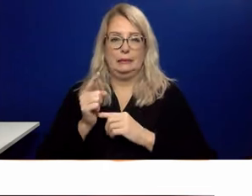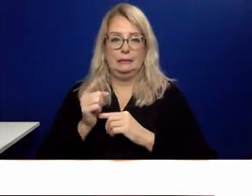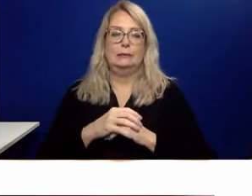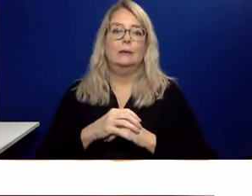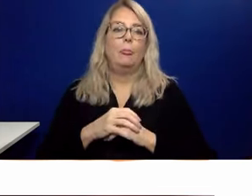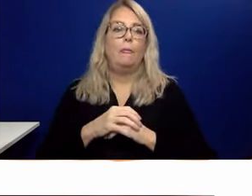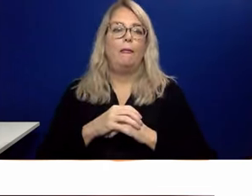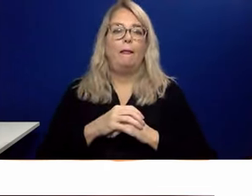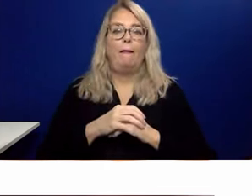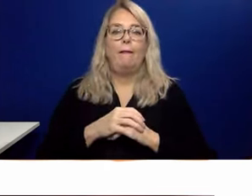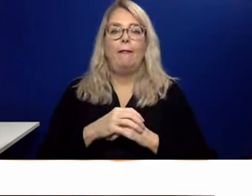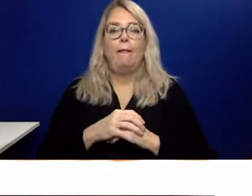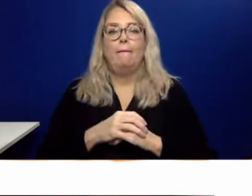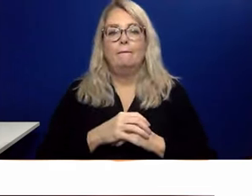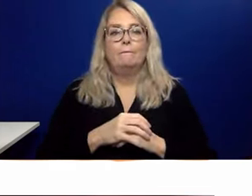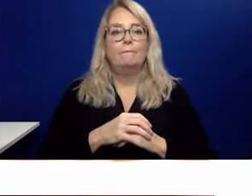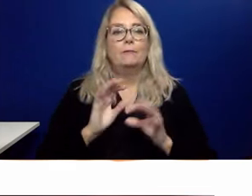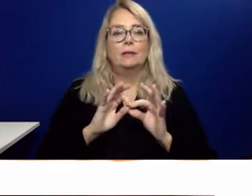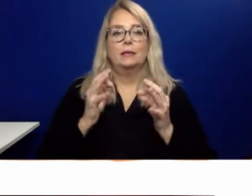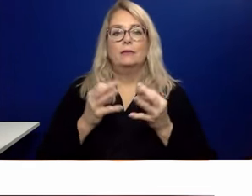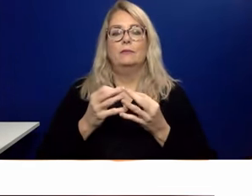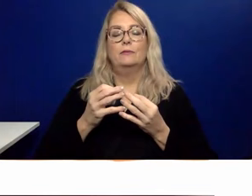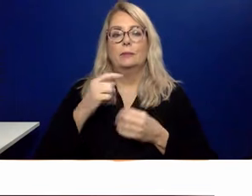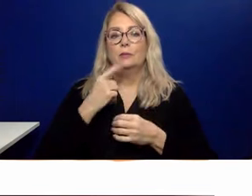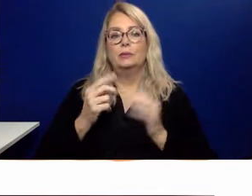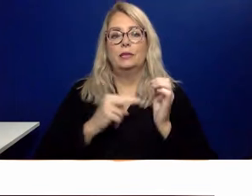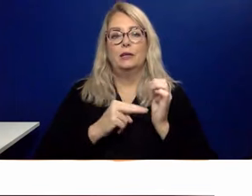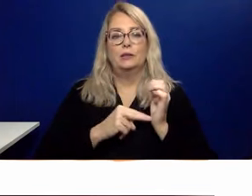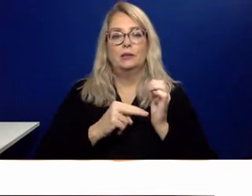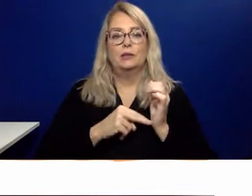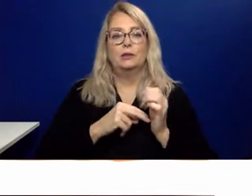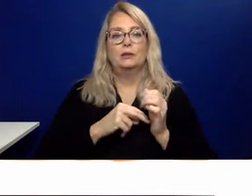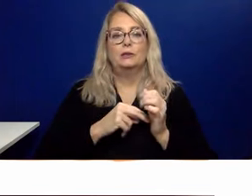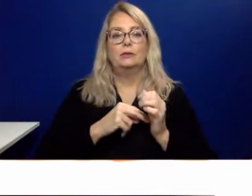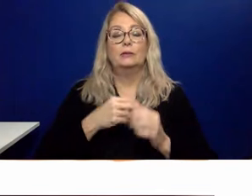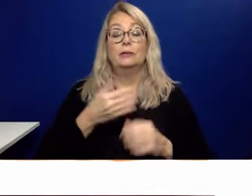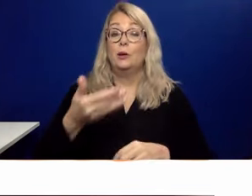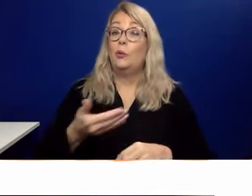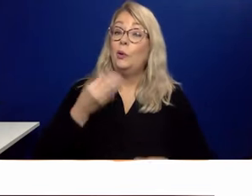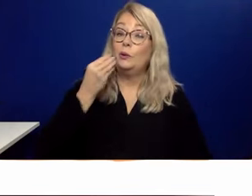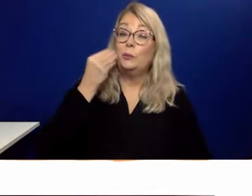This was very touching, right? This family would always say to the nurse when she'd come, welcome home.